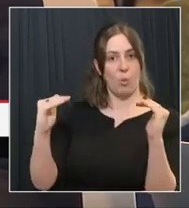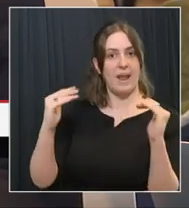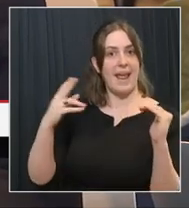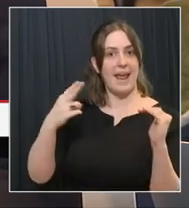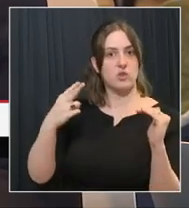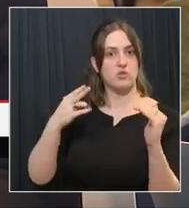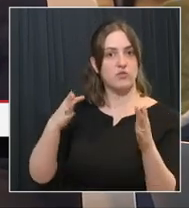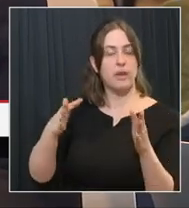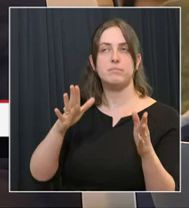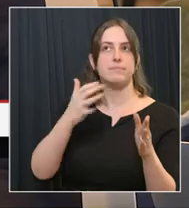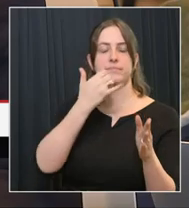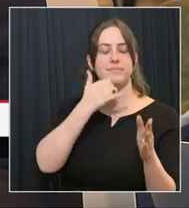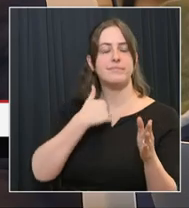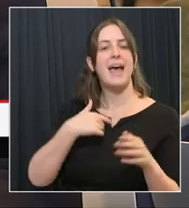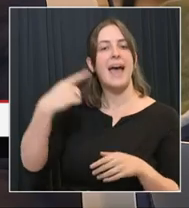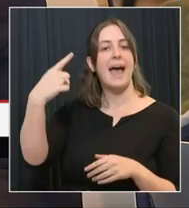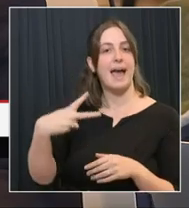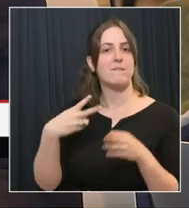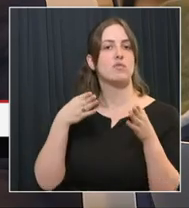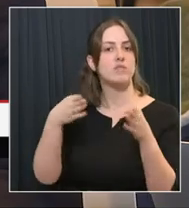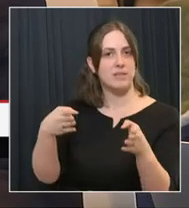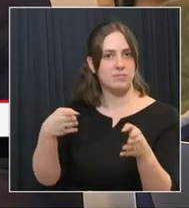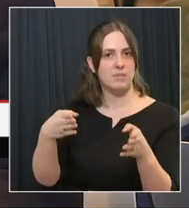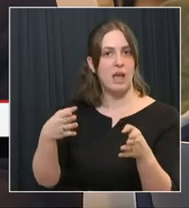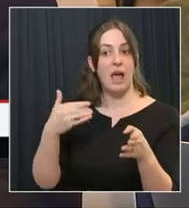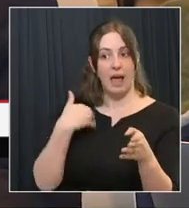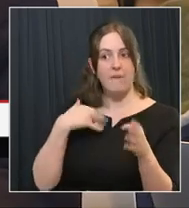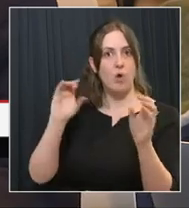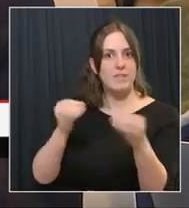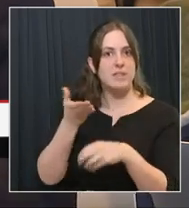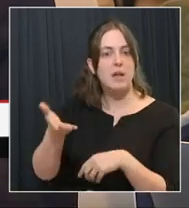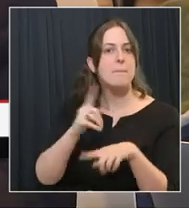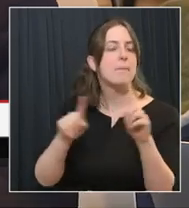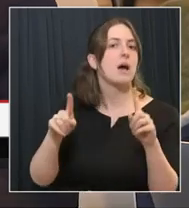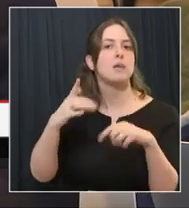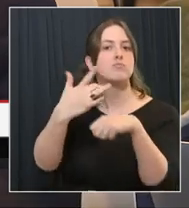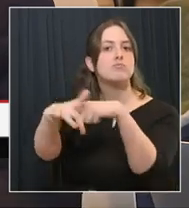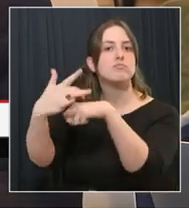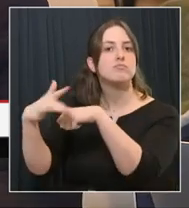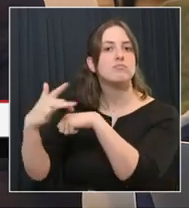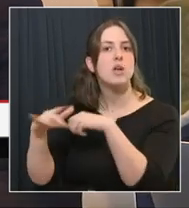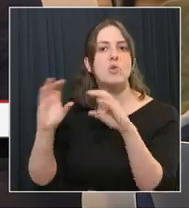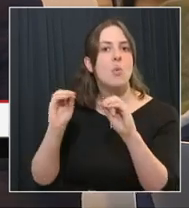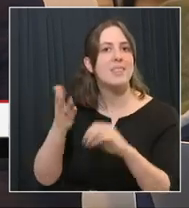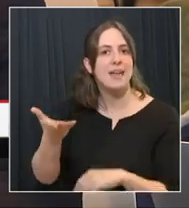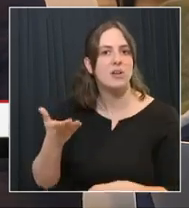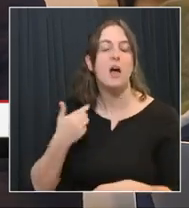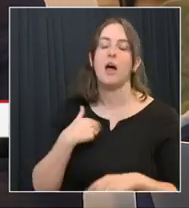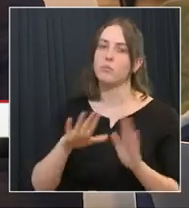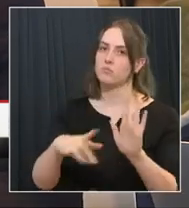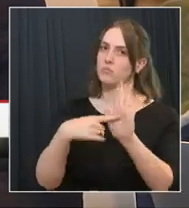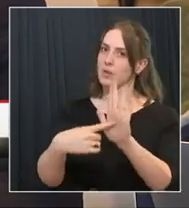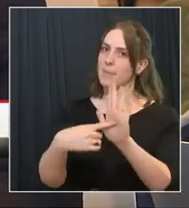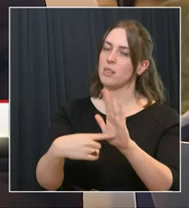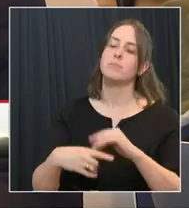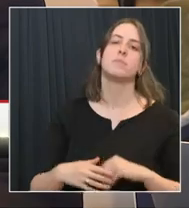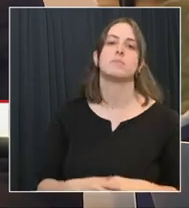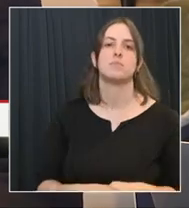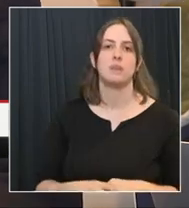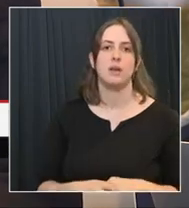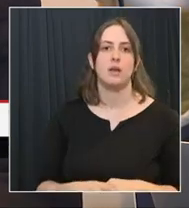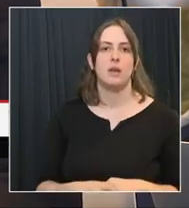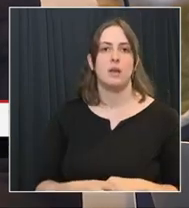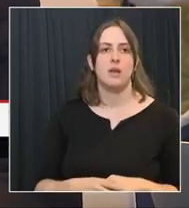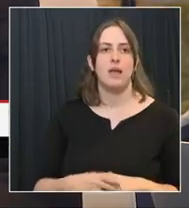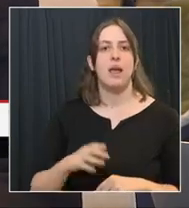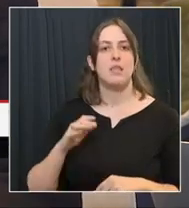Street. No one there. And let me give you an example when I say no one's there. The additional space the